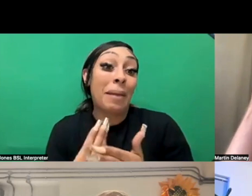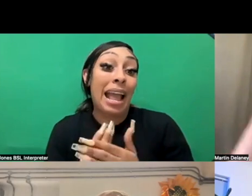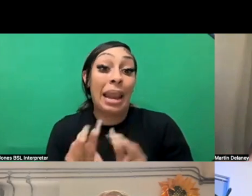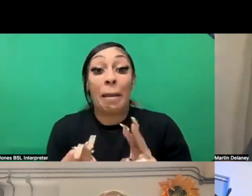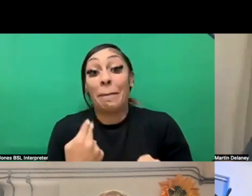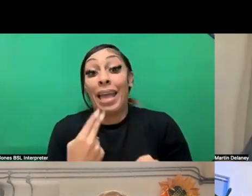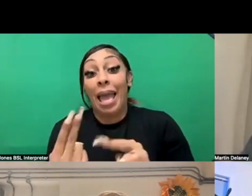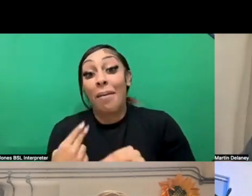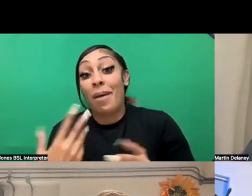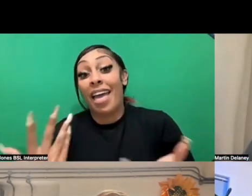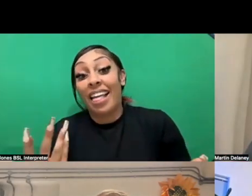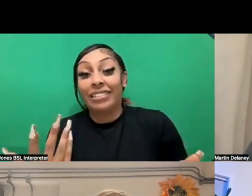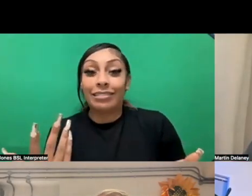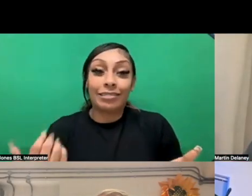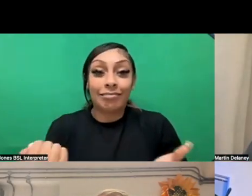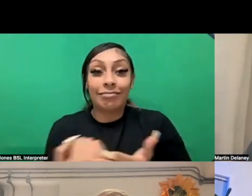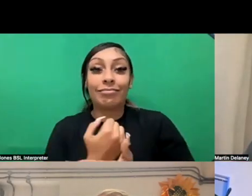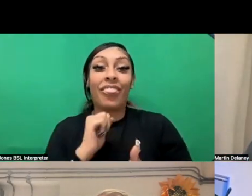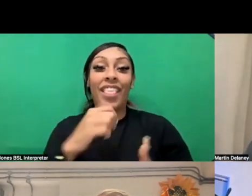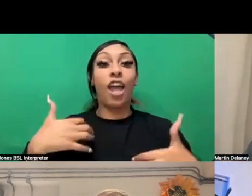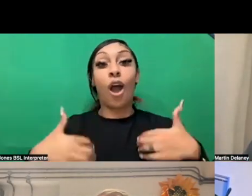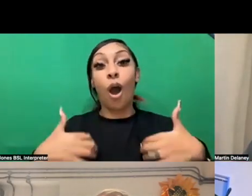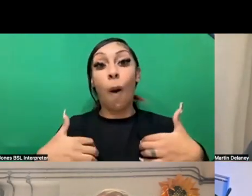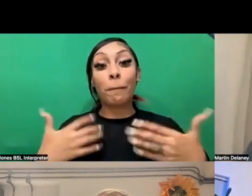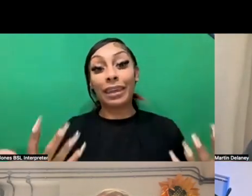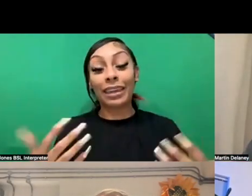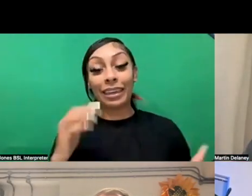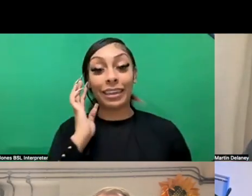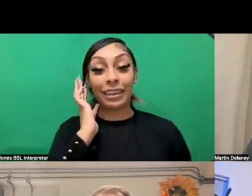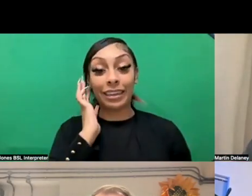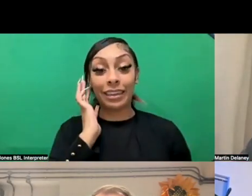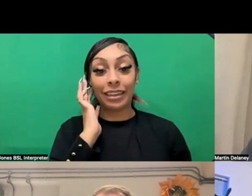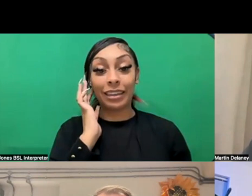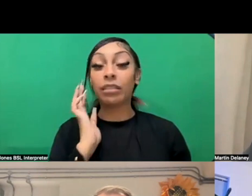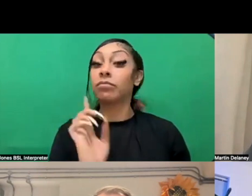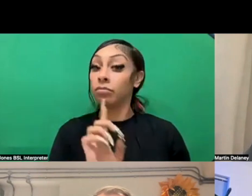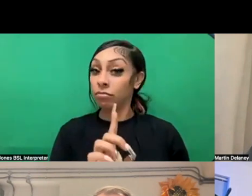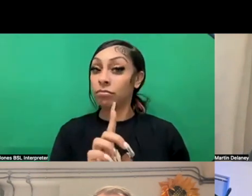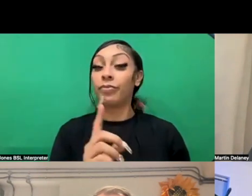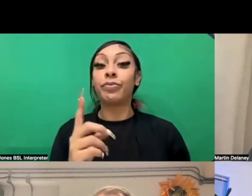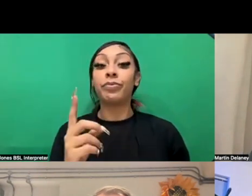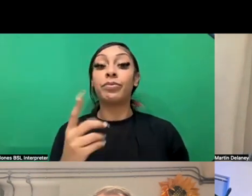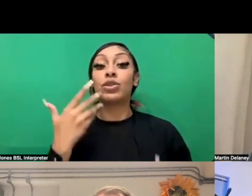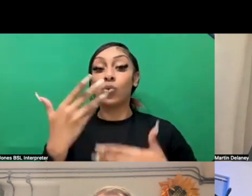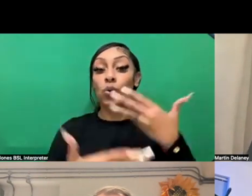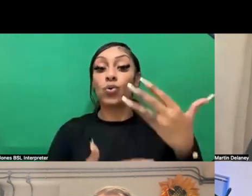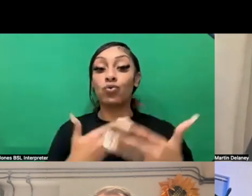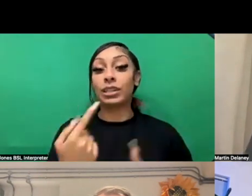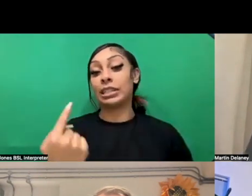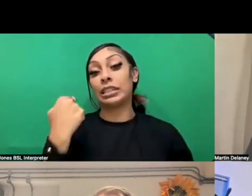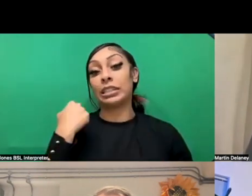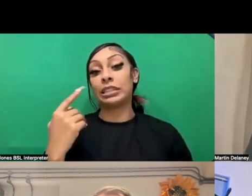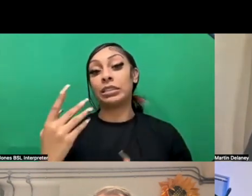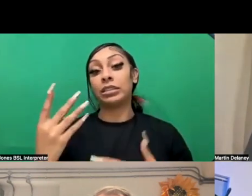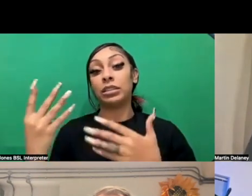money at their hobby, basically. But I can tell you a quick story. Back in around